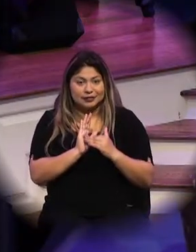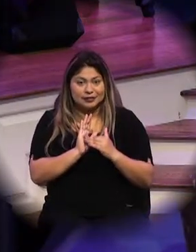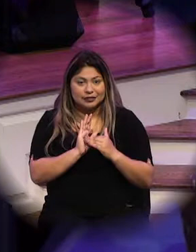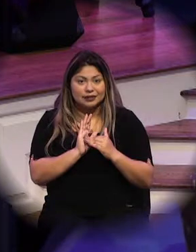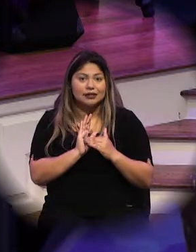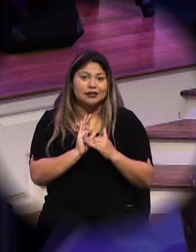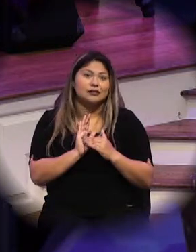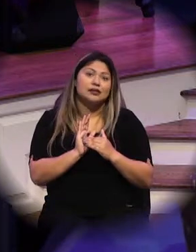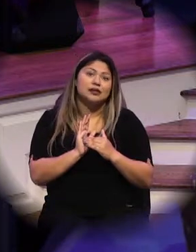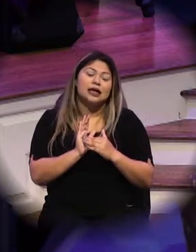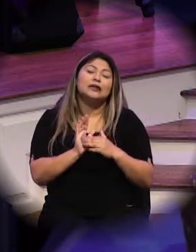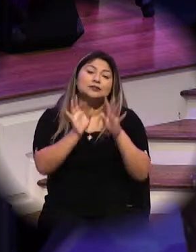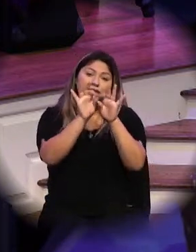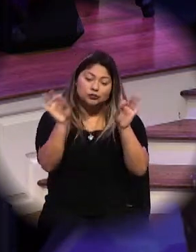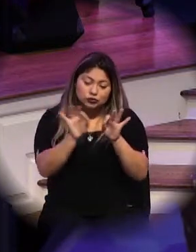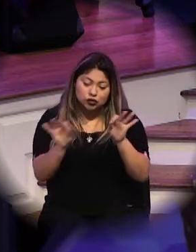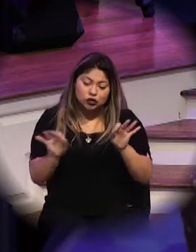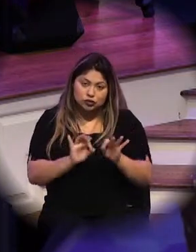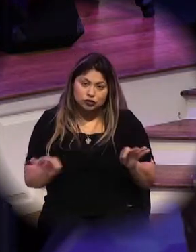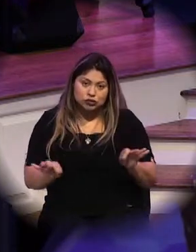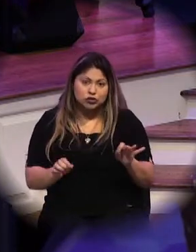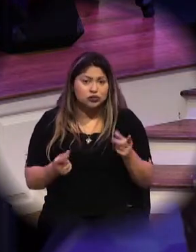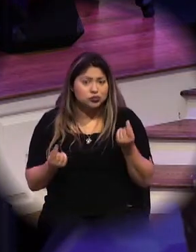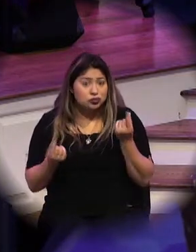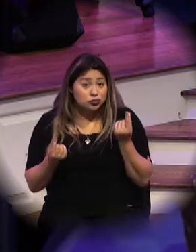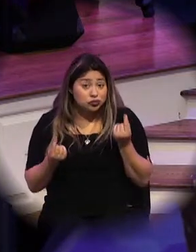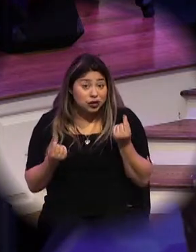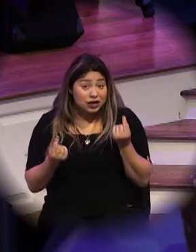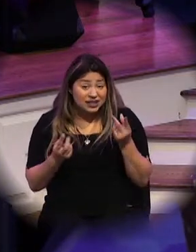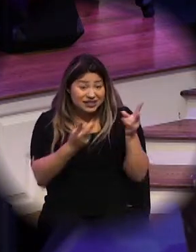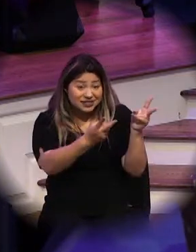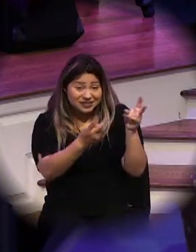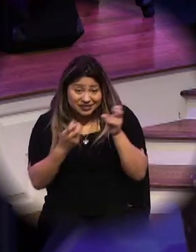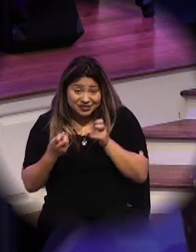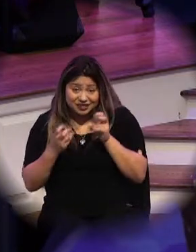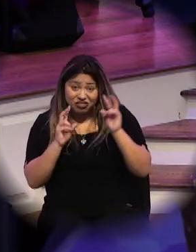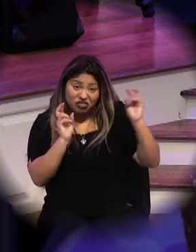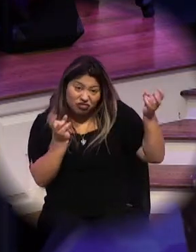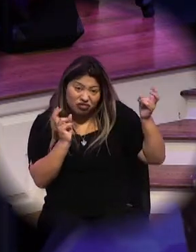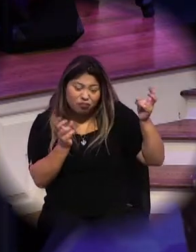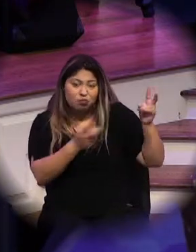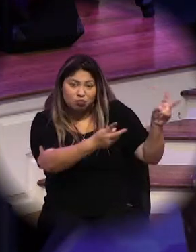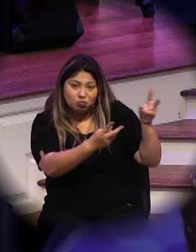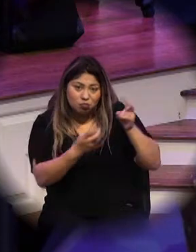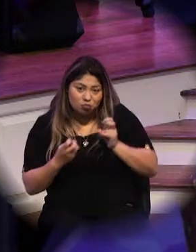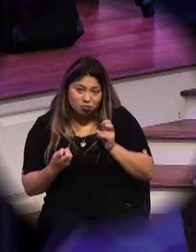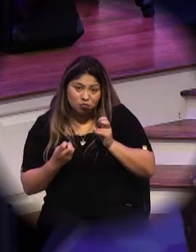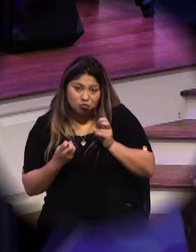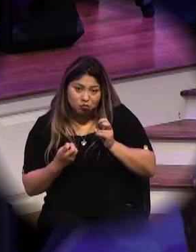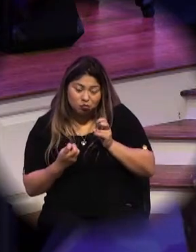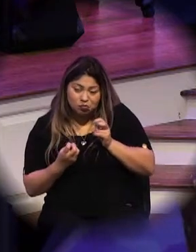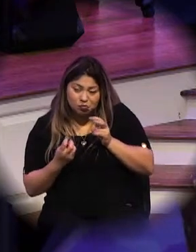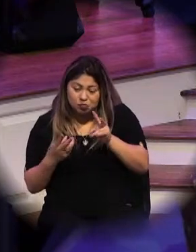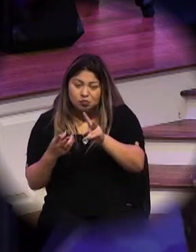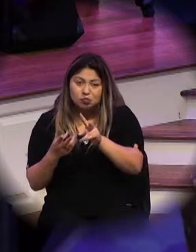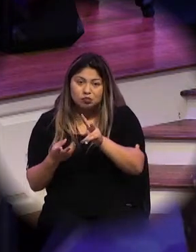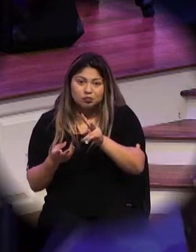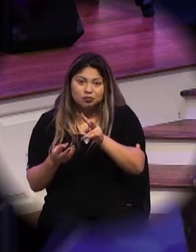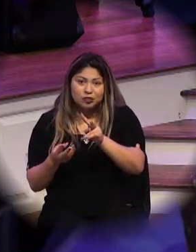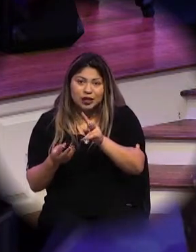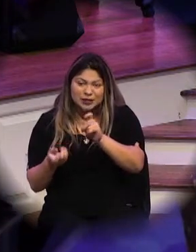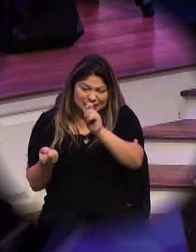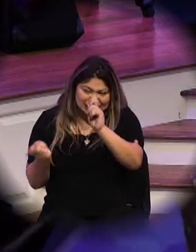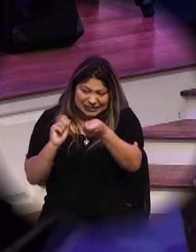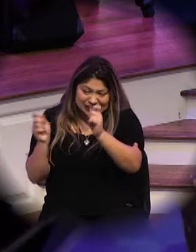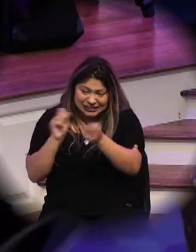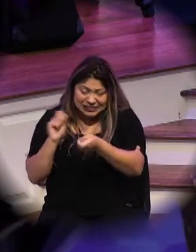that day did, he takes the themes of scriptures and turns them into some of our most beautiful hymns. He wrote, "When I survey